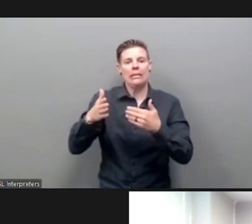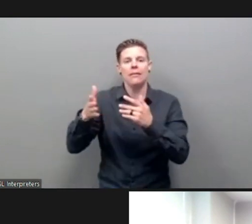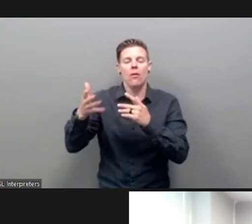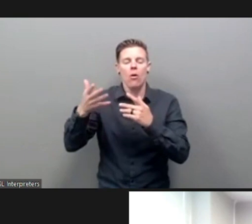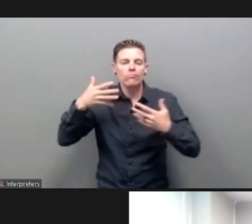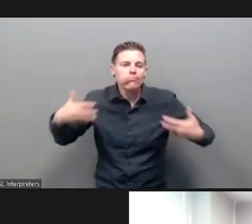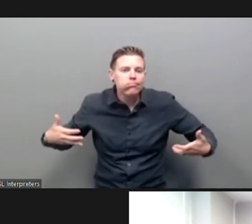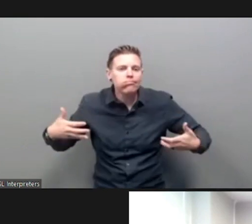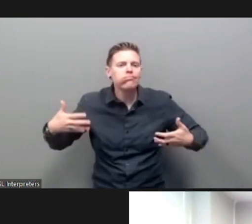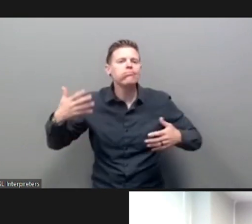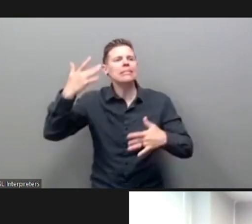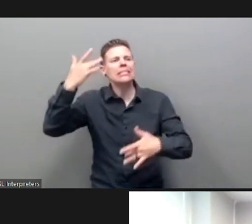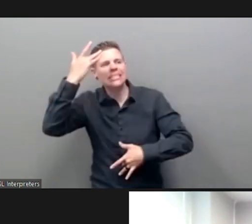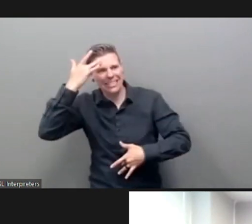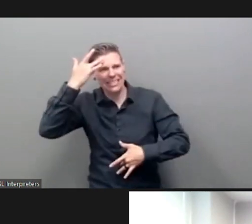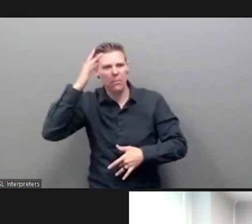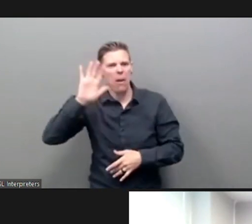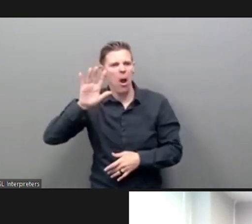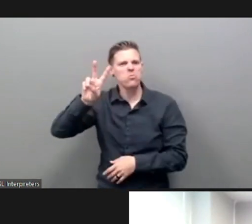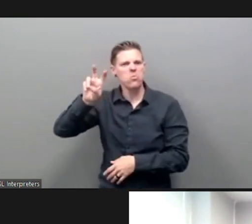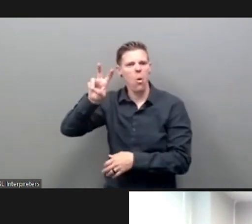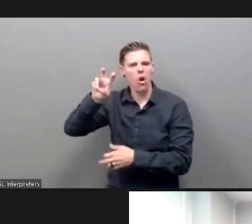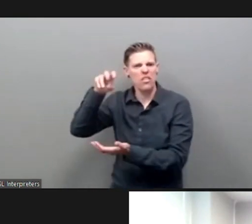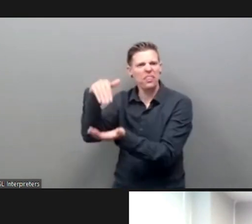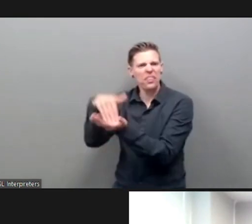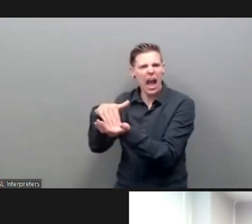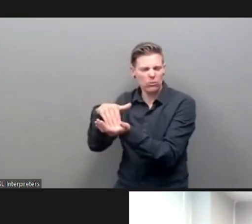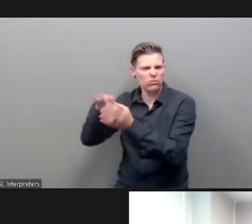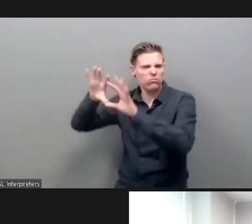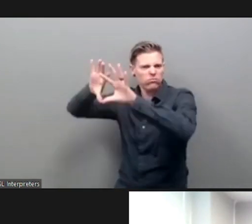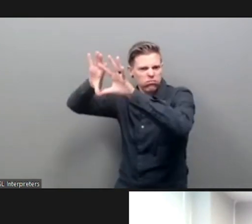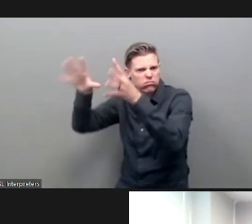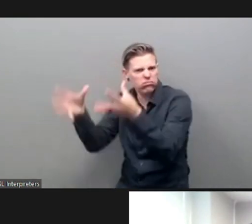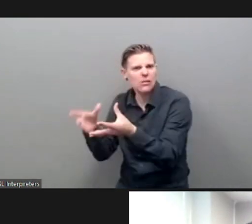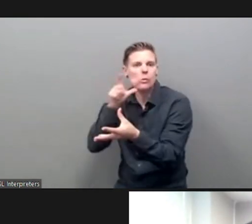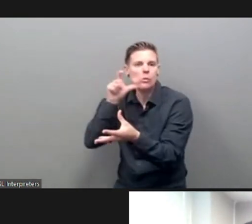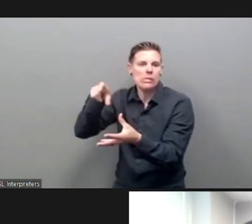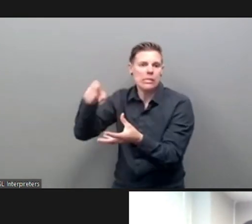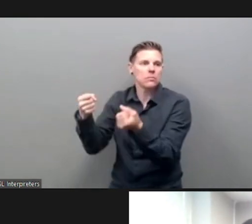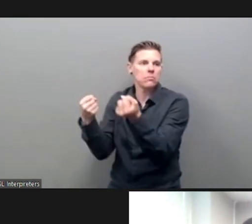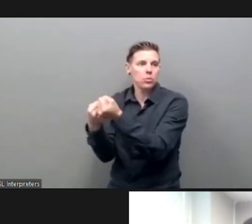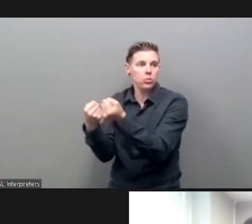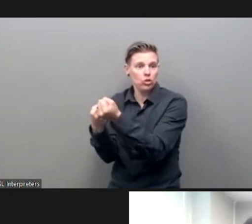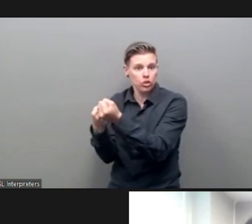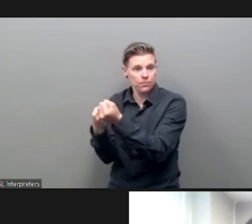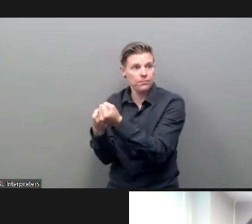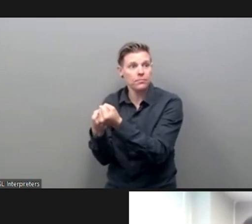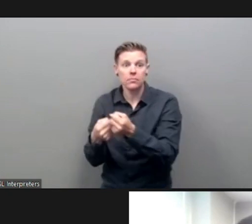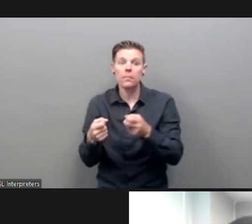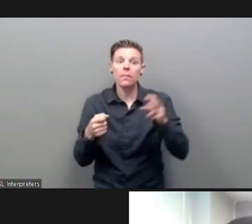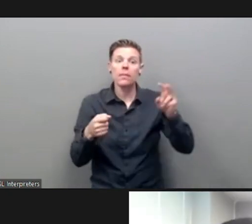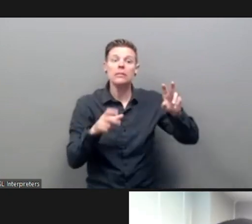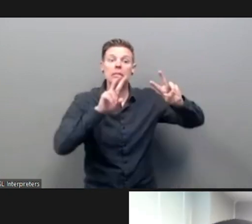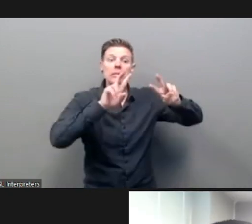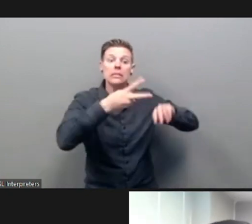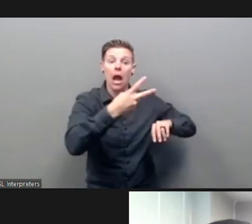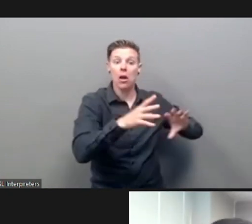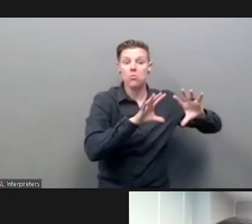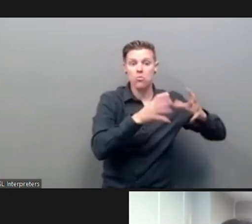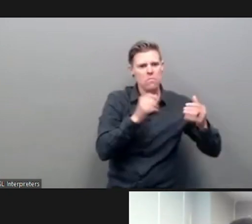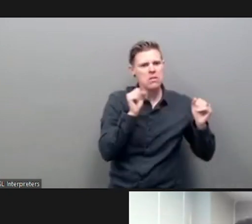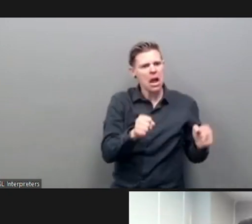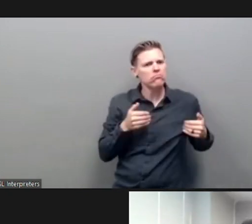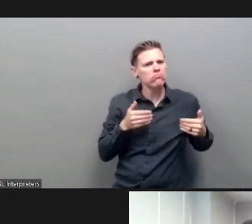200,000 or so people. And then you can get it if you'd like to get it. You're still eligible. Those are people